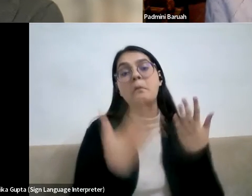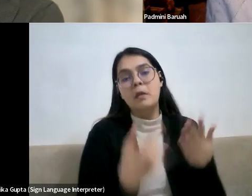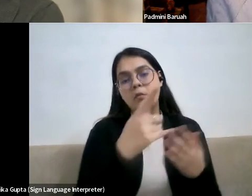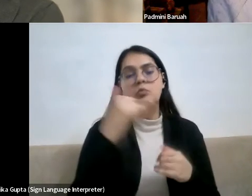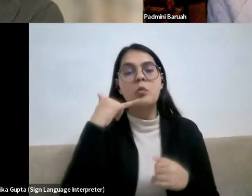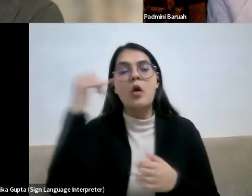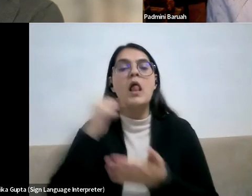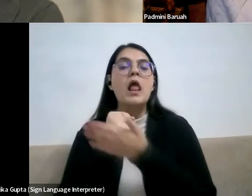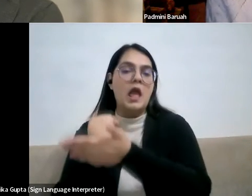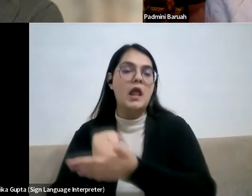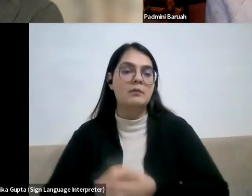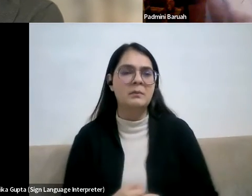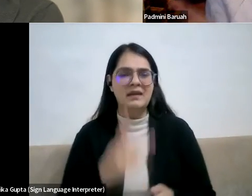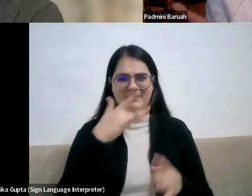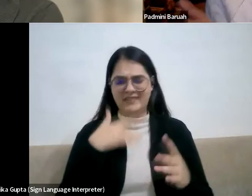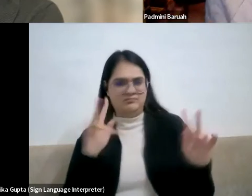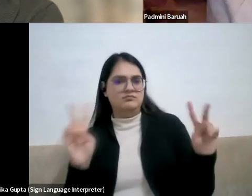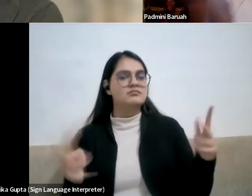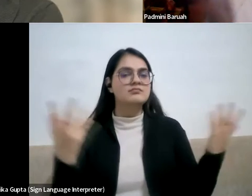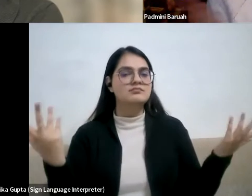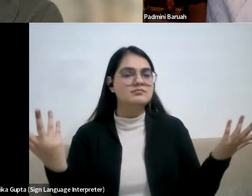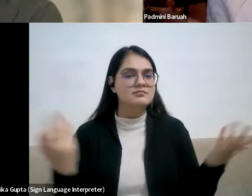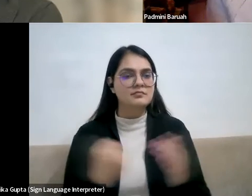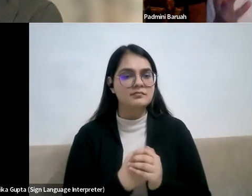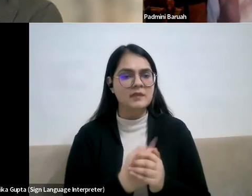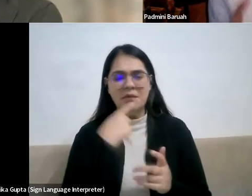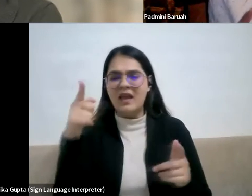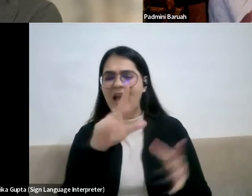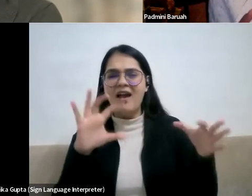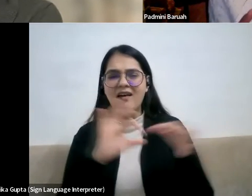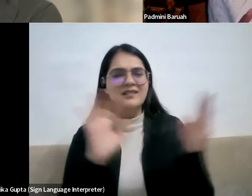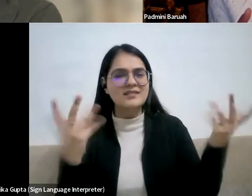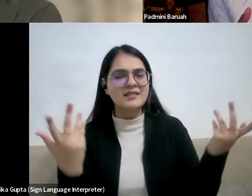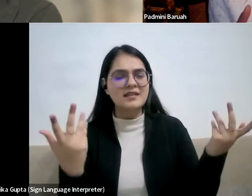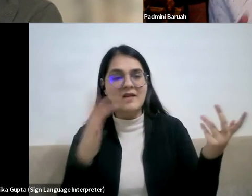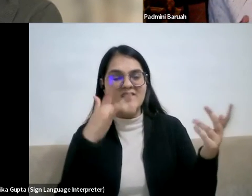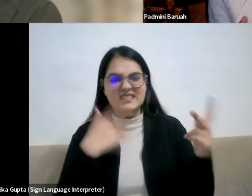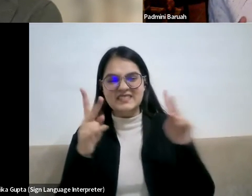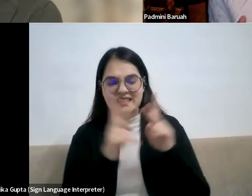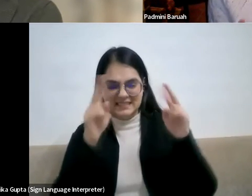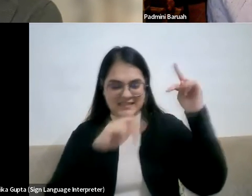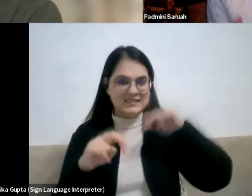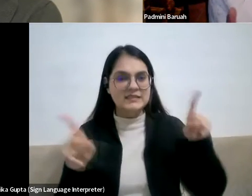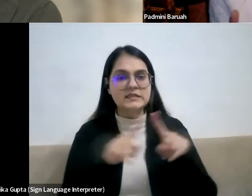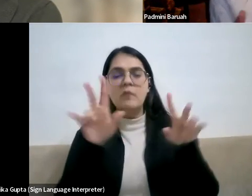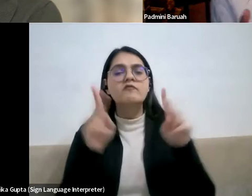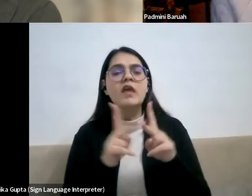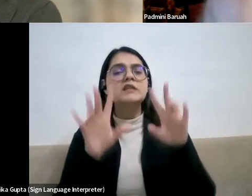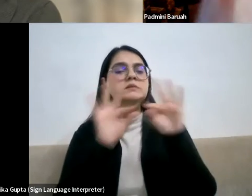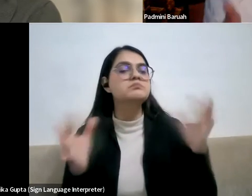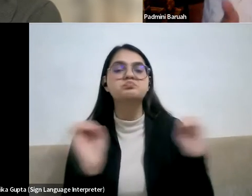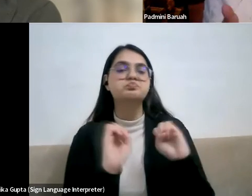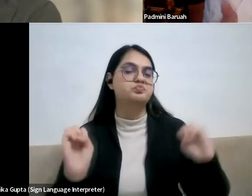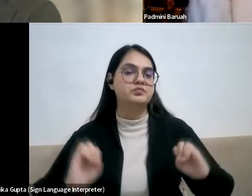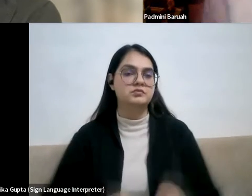lawyer to help her out. So it's very bizarre kind of relationships that are more complex than simply